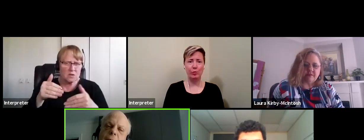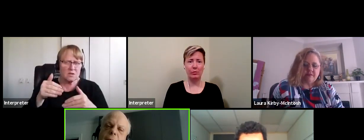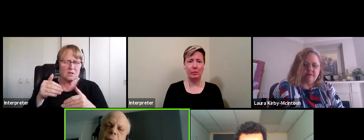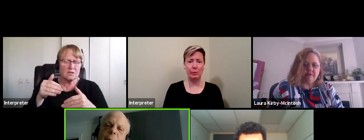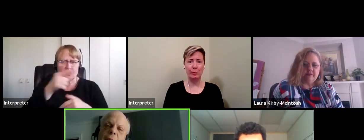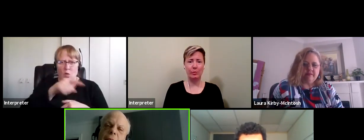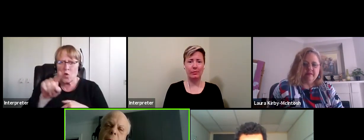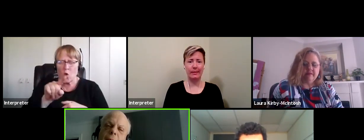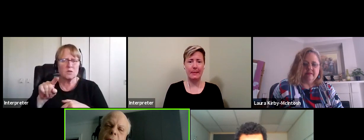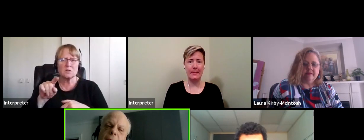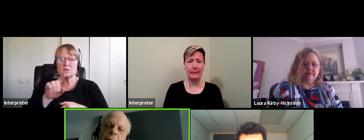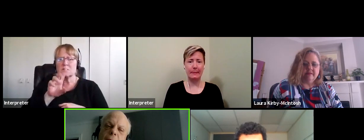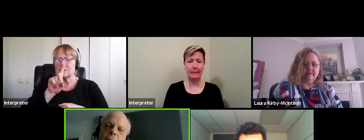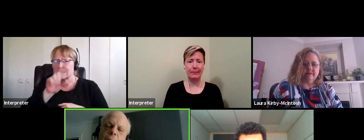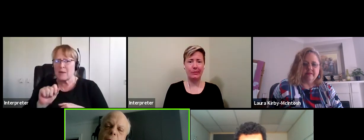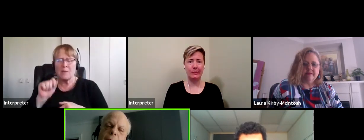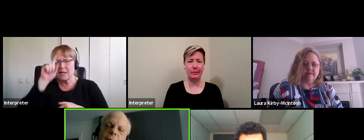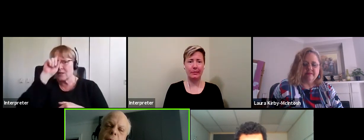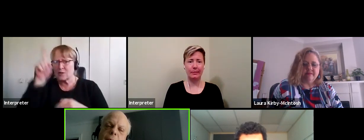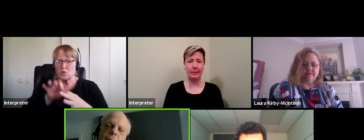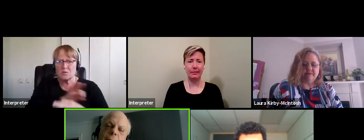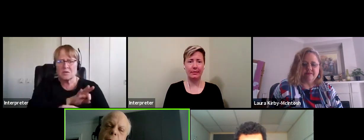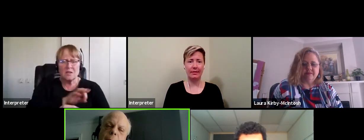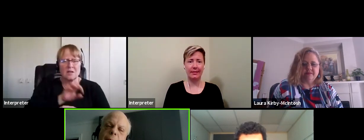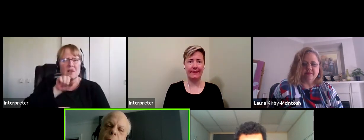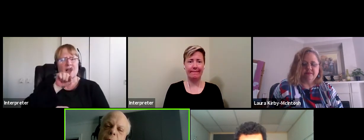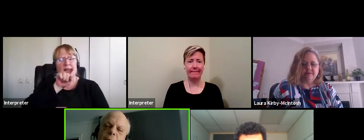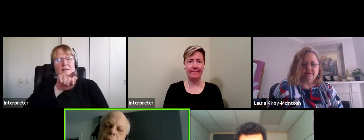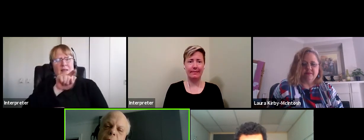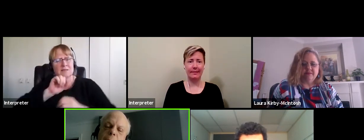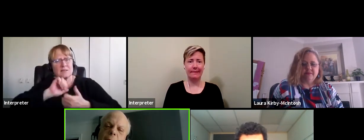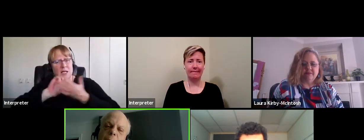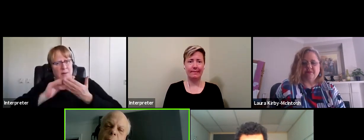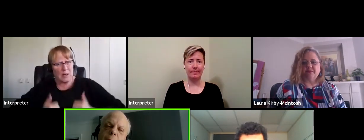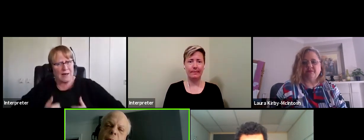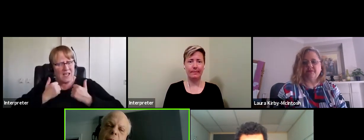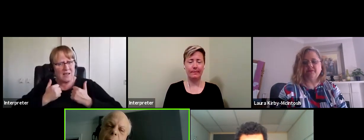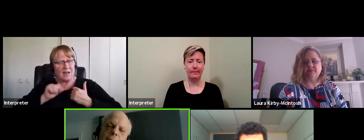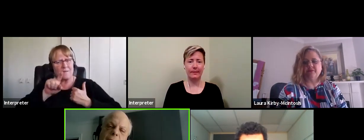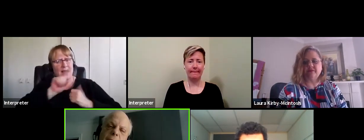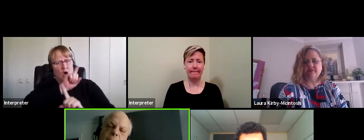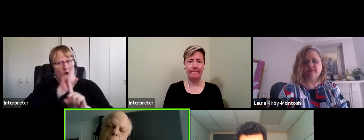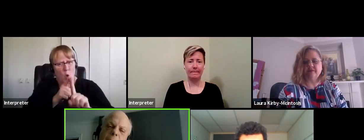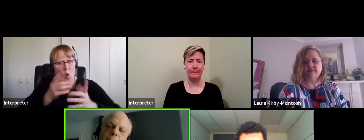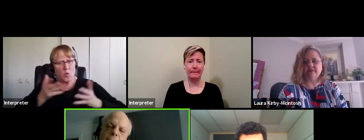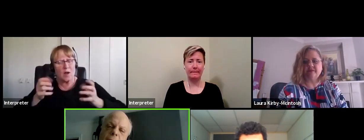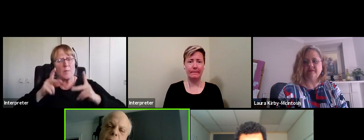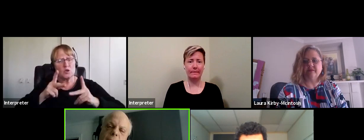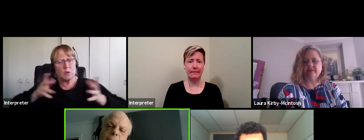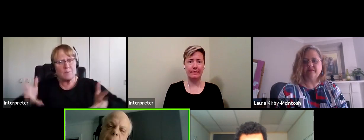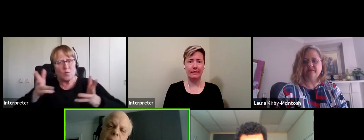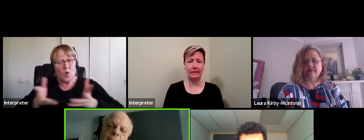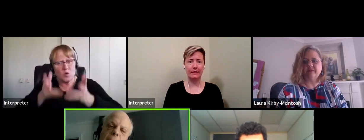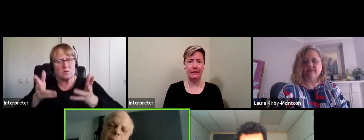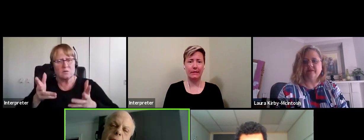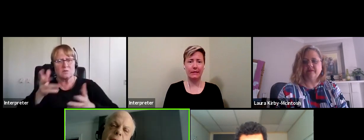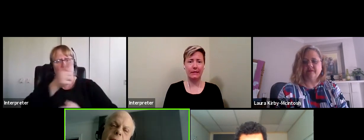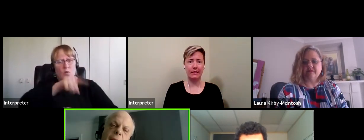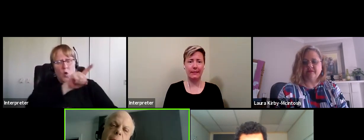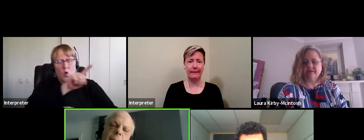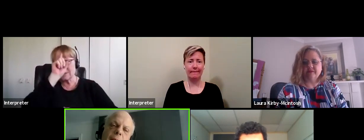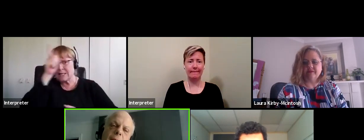and the name is Community Living. The goal of the movement for years has been promoting opportunities for people with intellectual and developmental